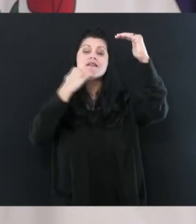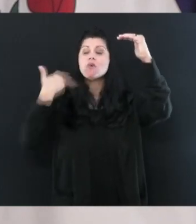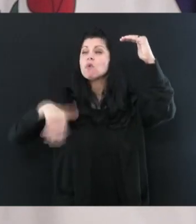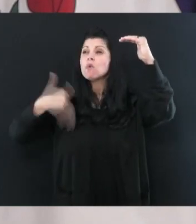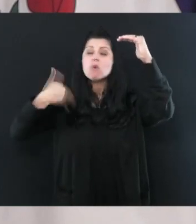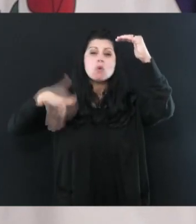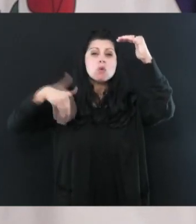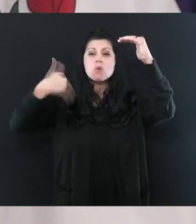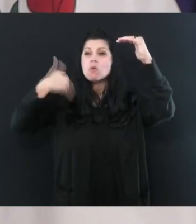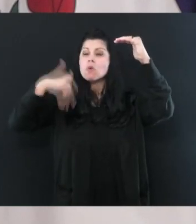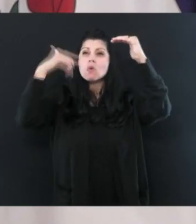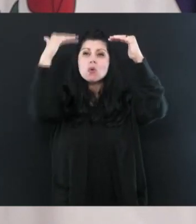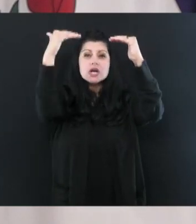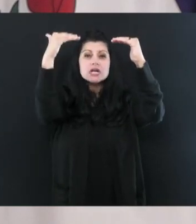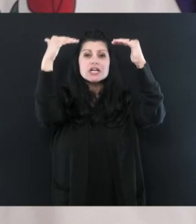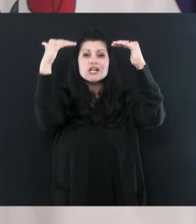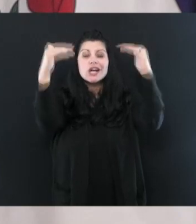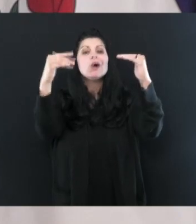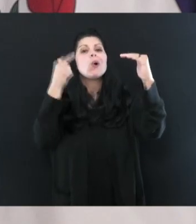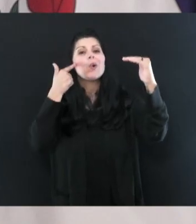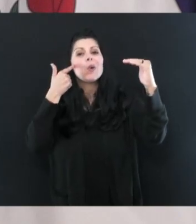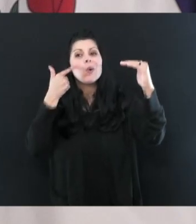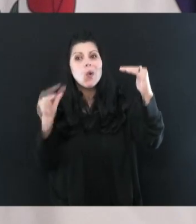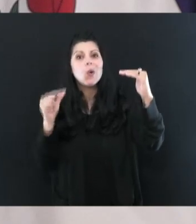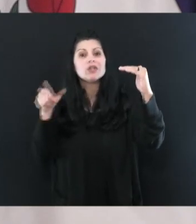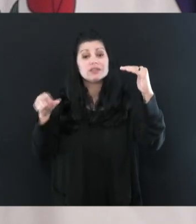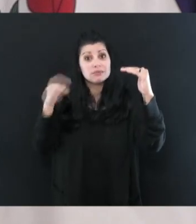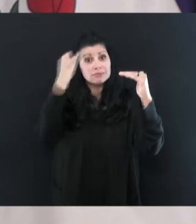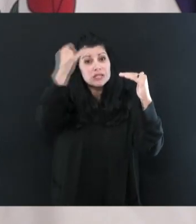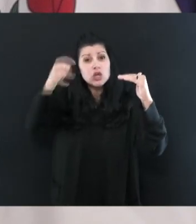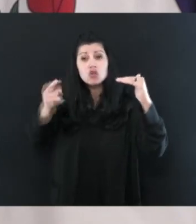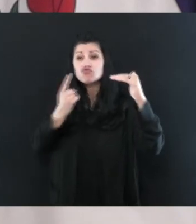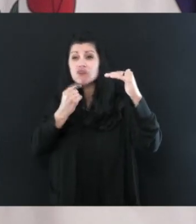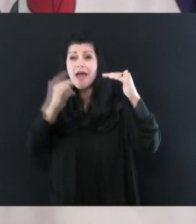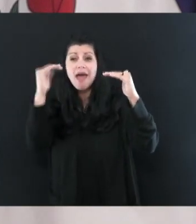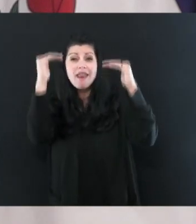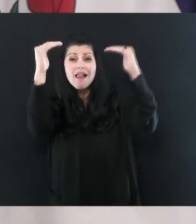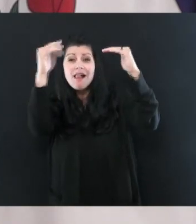gosh, how good. We went from red